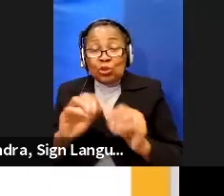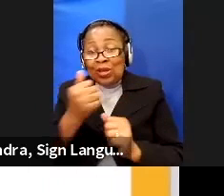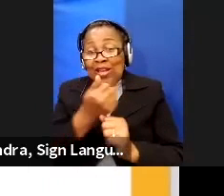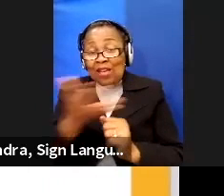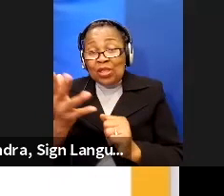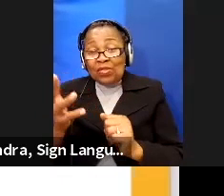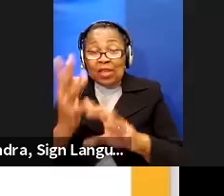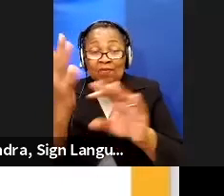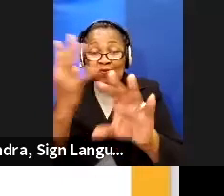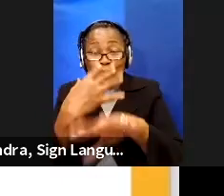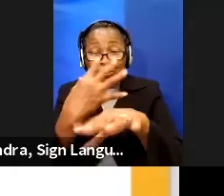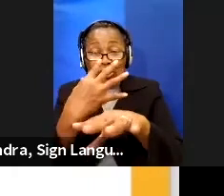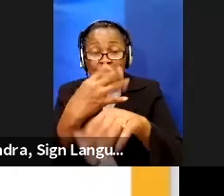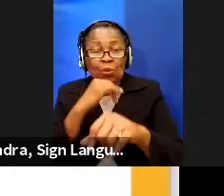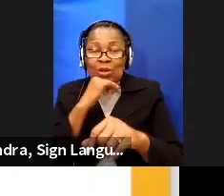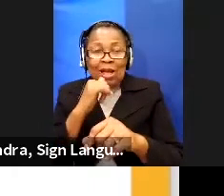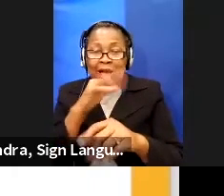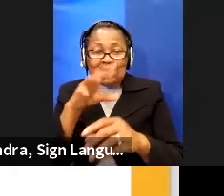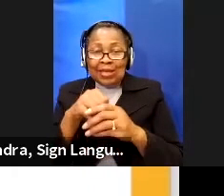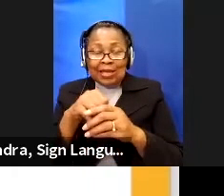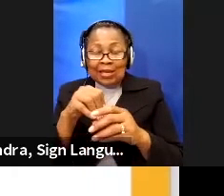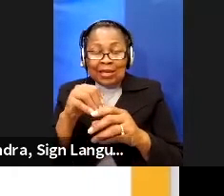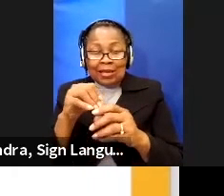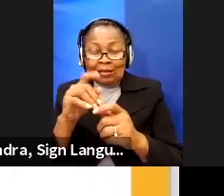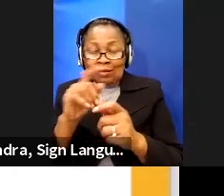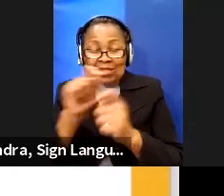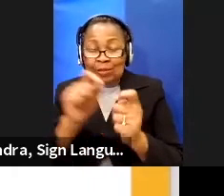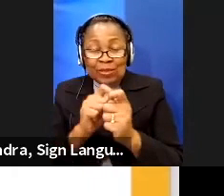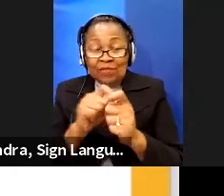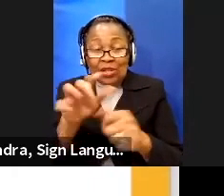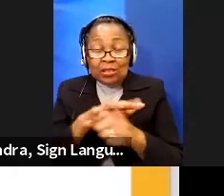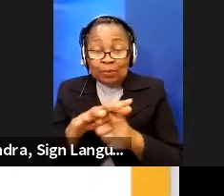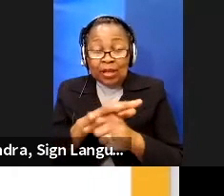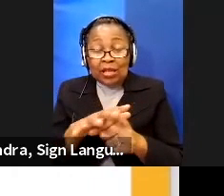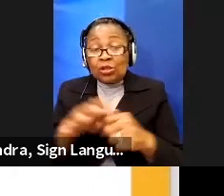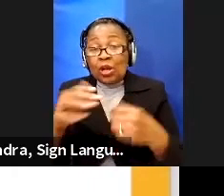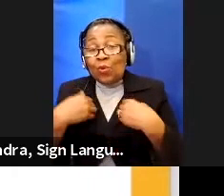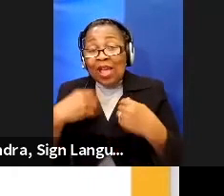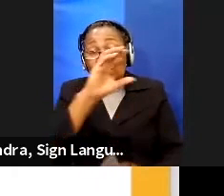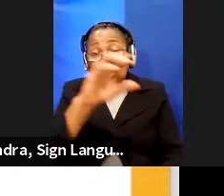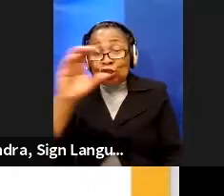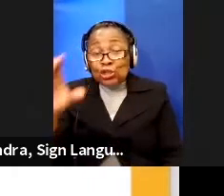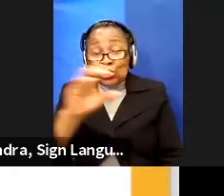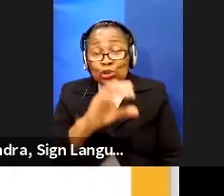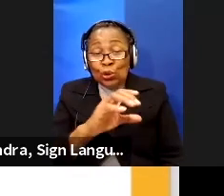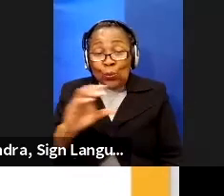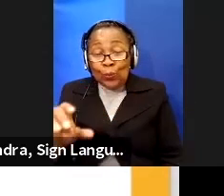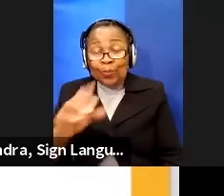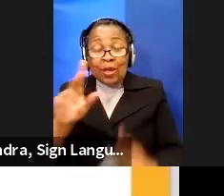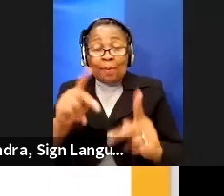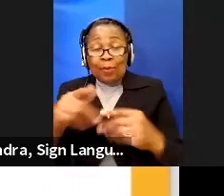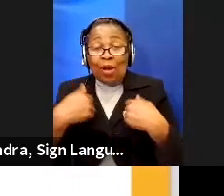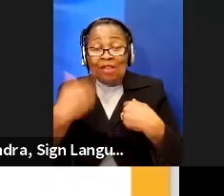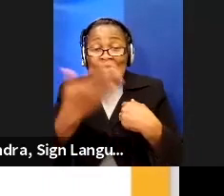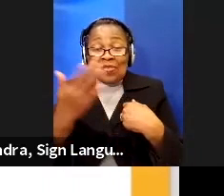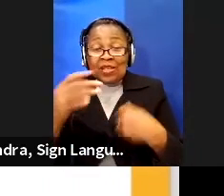all in a physical space. Now that we have the infrastructure with things like Zoom and people have everything set up on the internet, we can